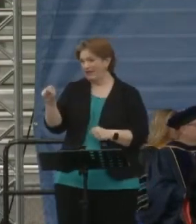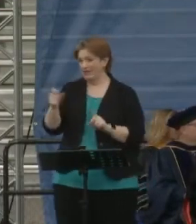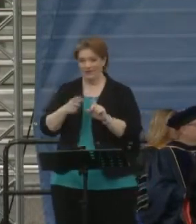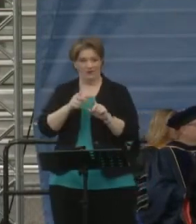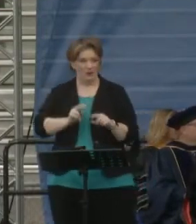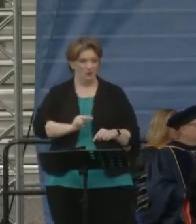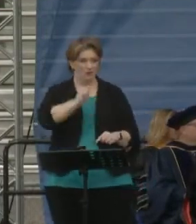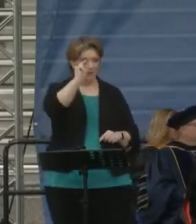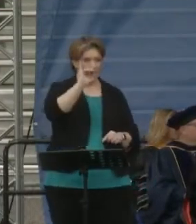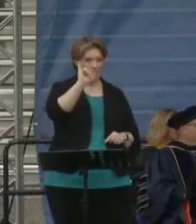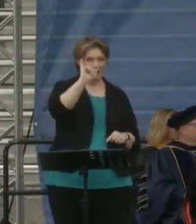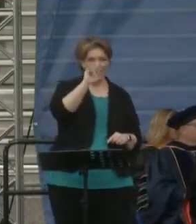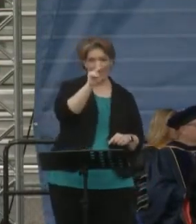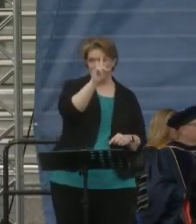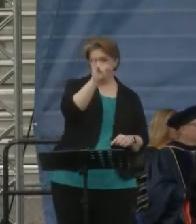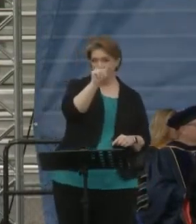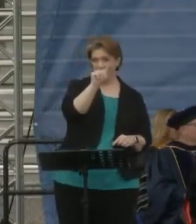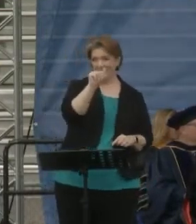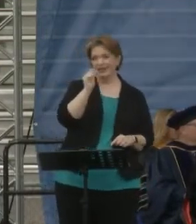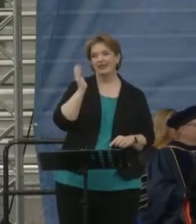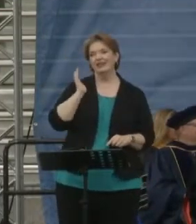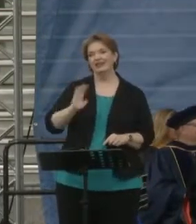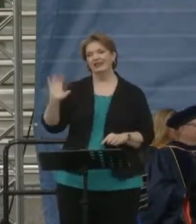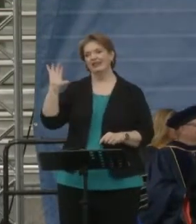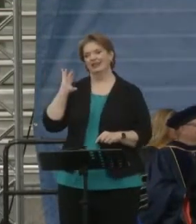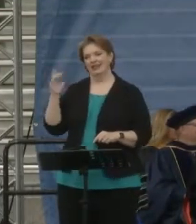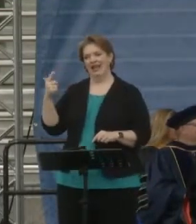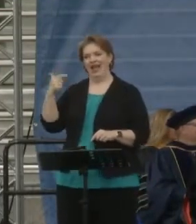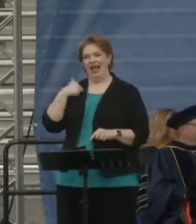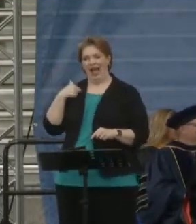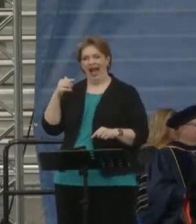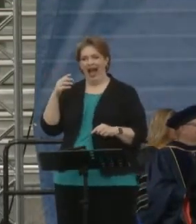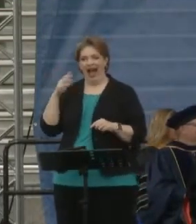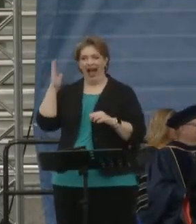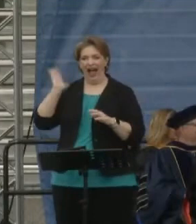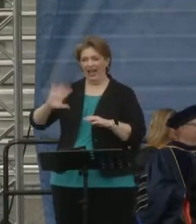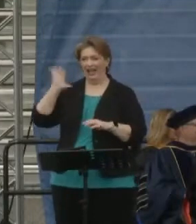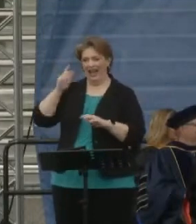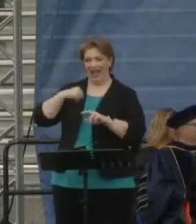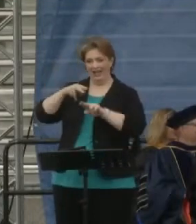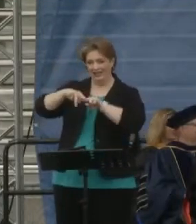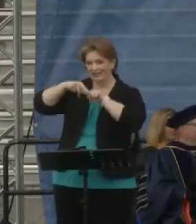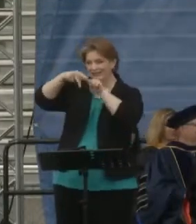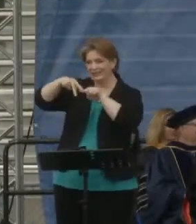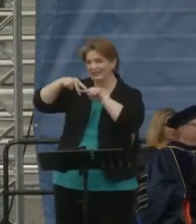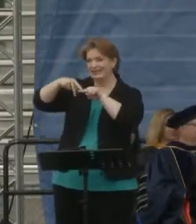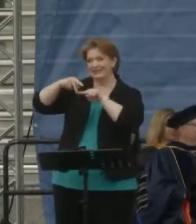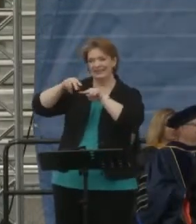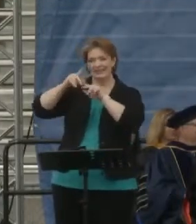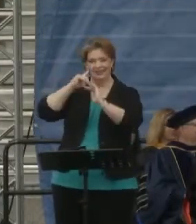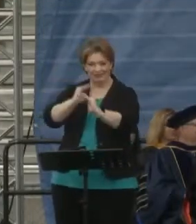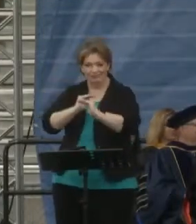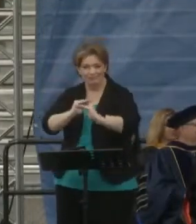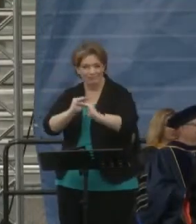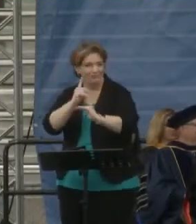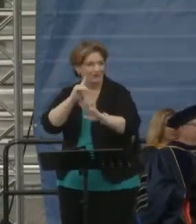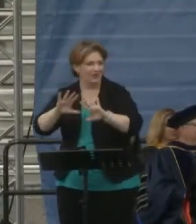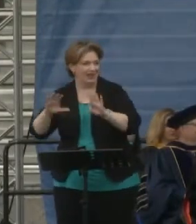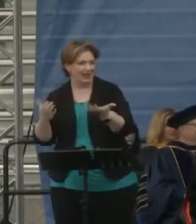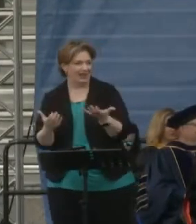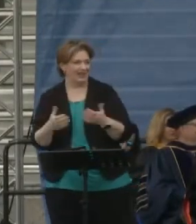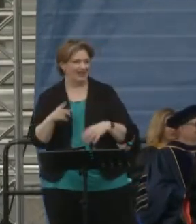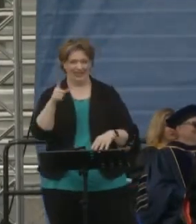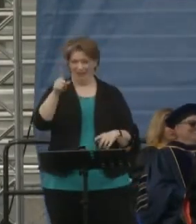a skateboard to class and cheering on Bears football with as much heart as anyone. I know you can't imagine me riding